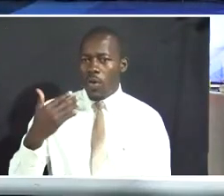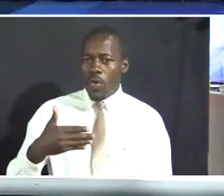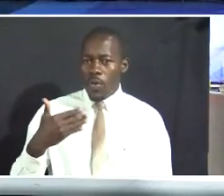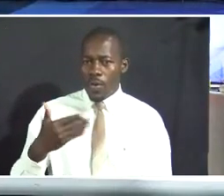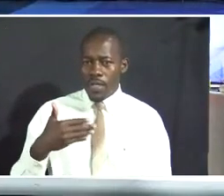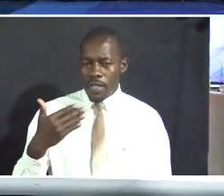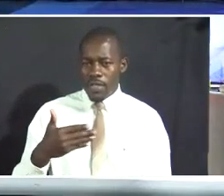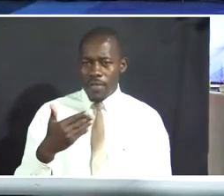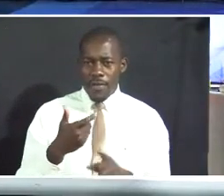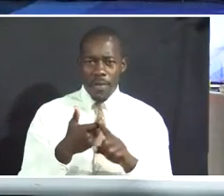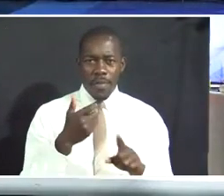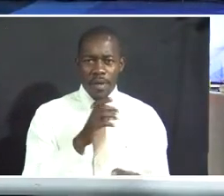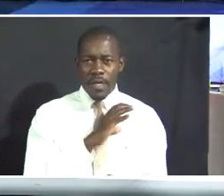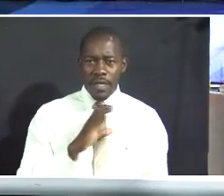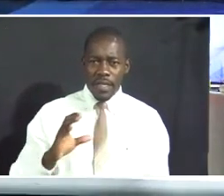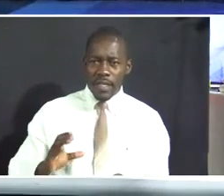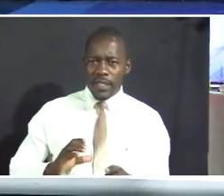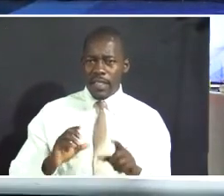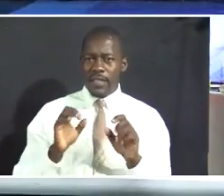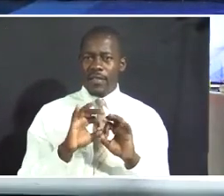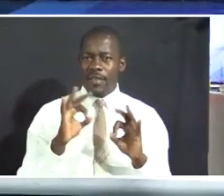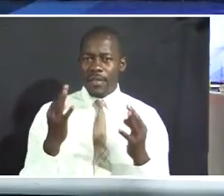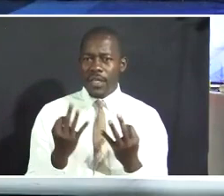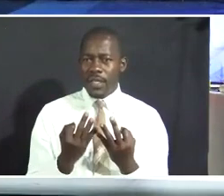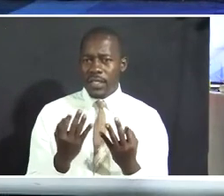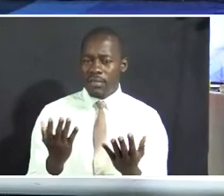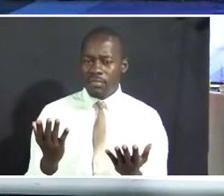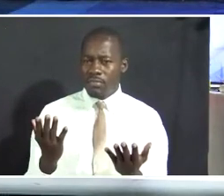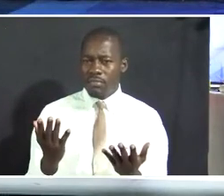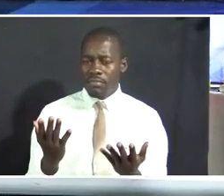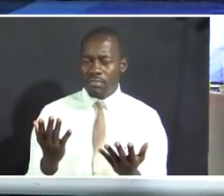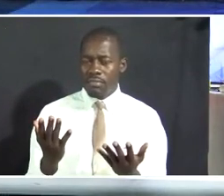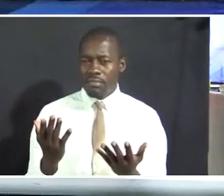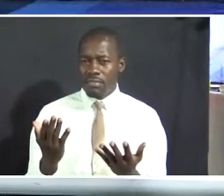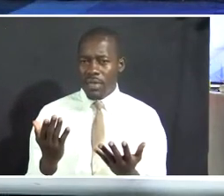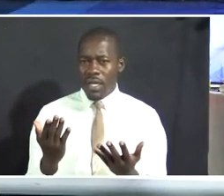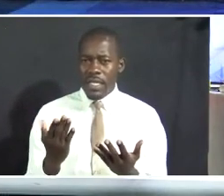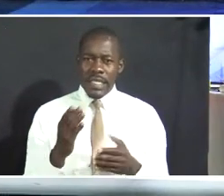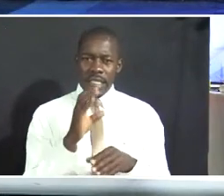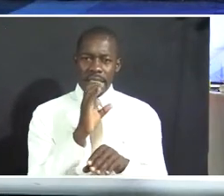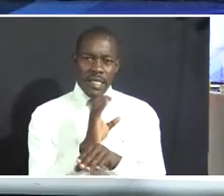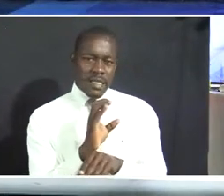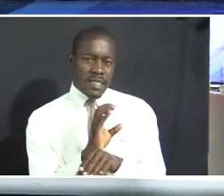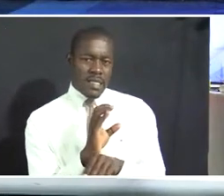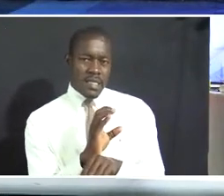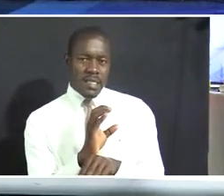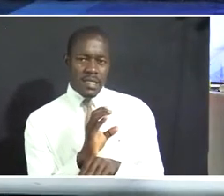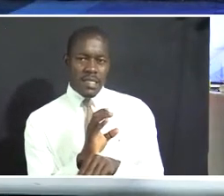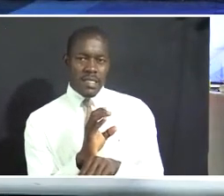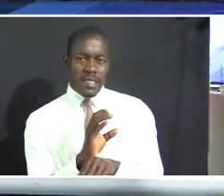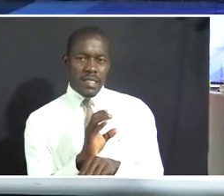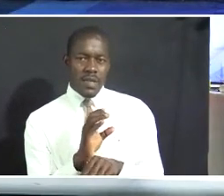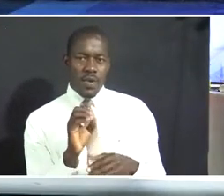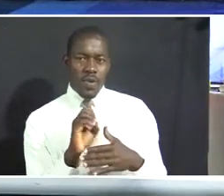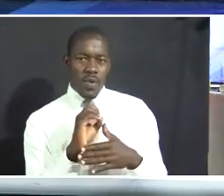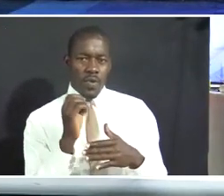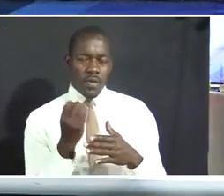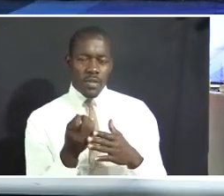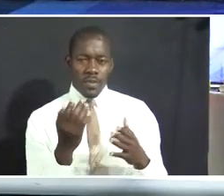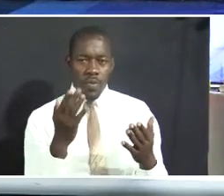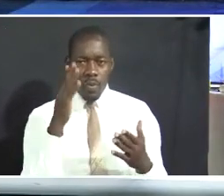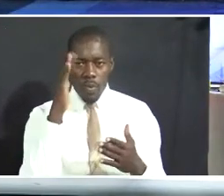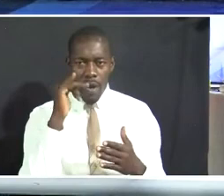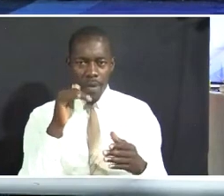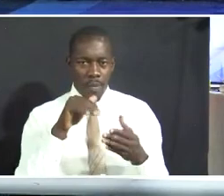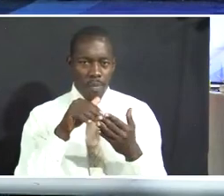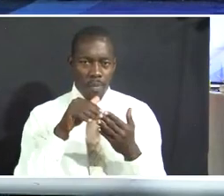families? What is the take of the church in this, yet we have invested heavily in Bible education to our